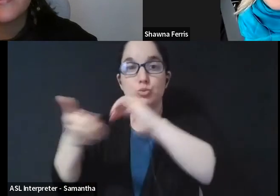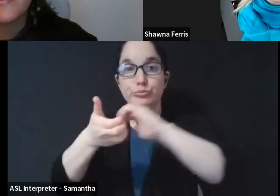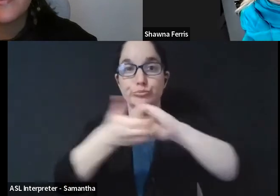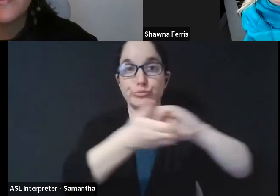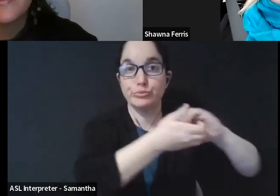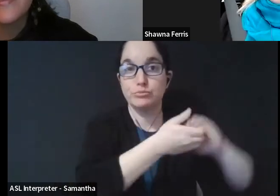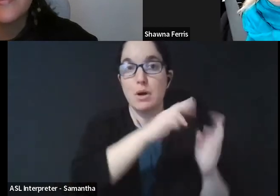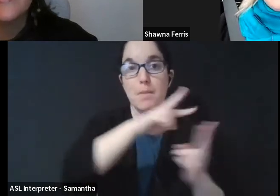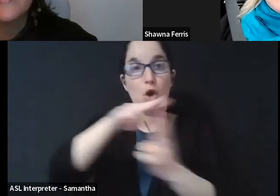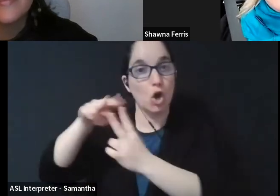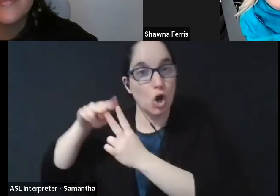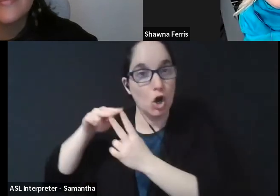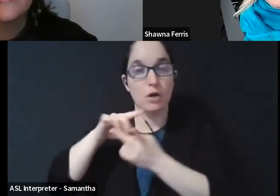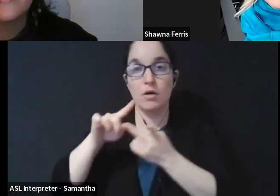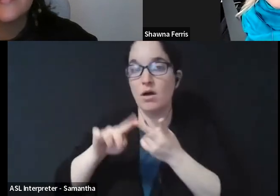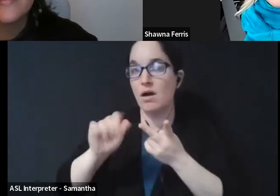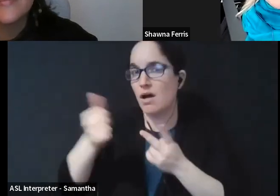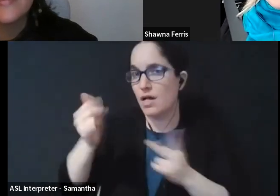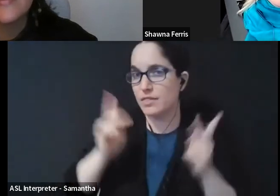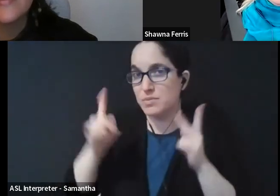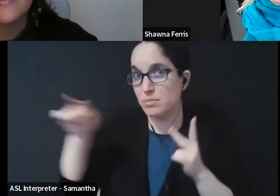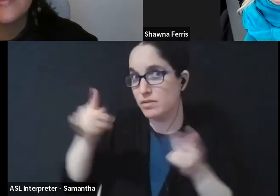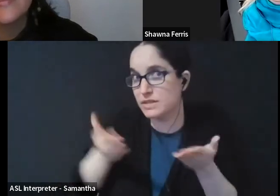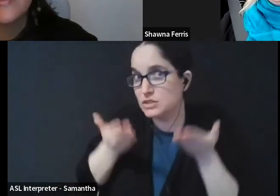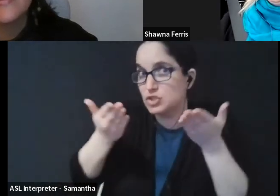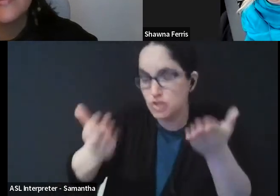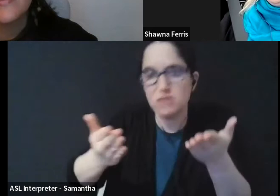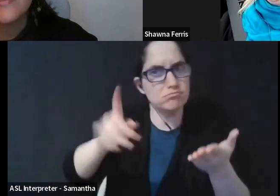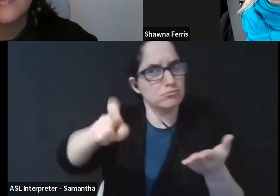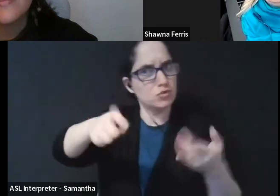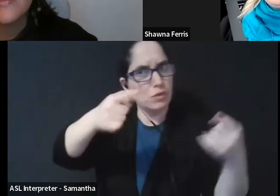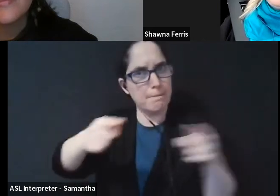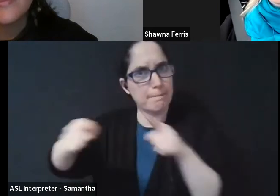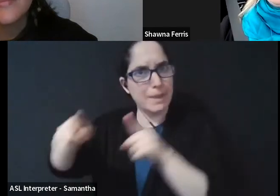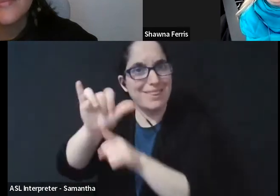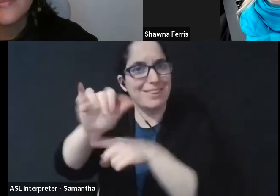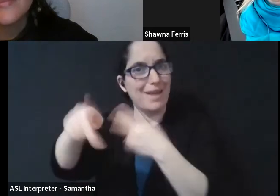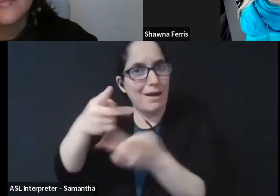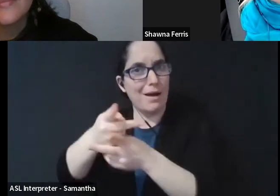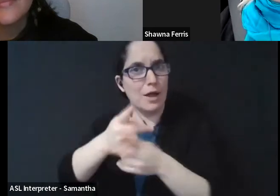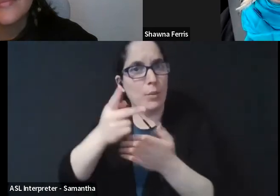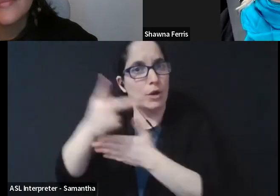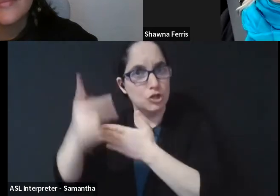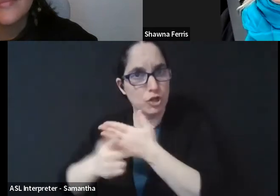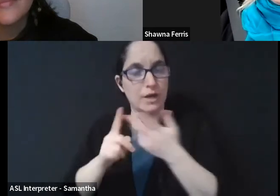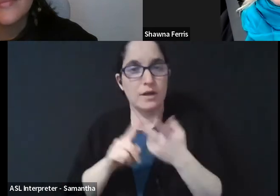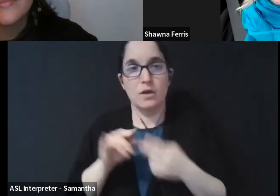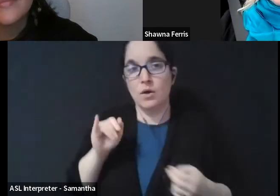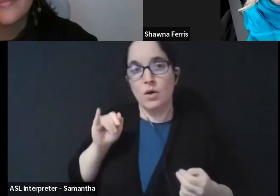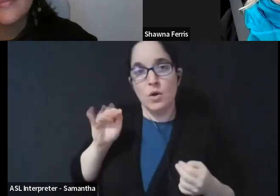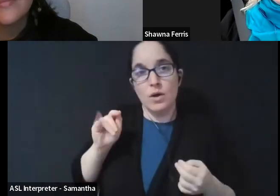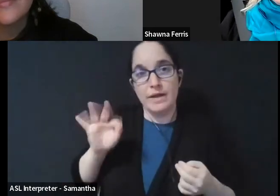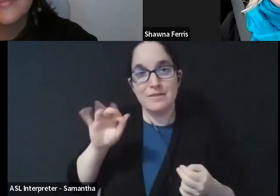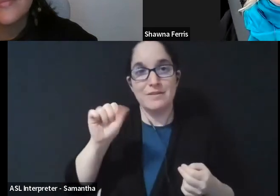sort of suggested that the project should happen. And talking to some of the folks on this, for the example, the Sex Work